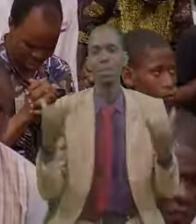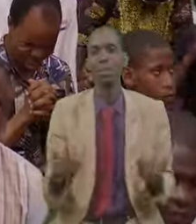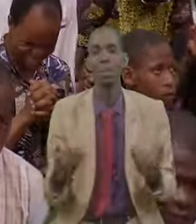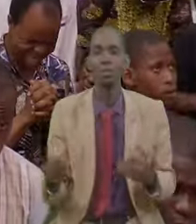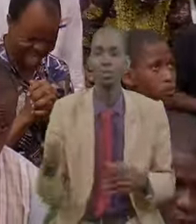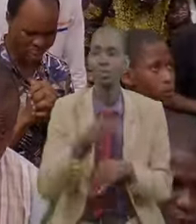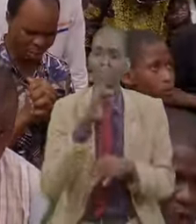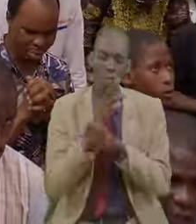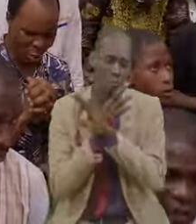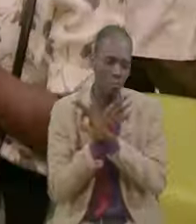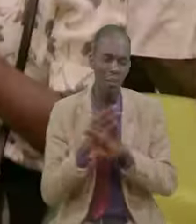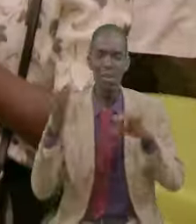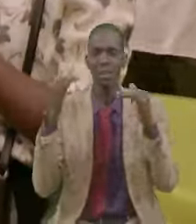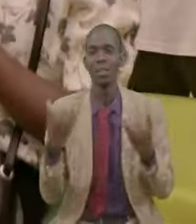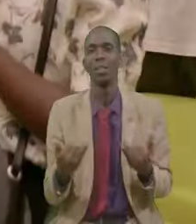Free.